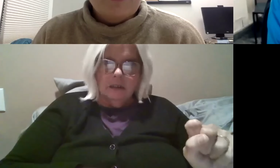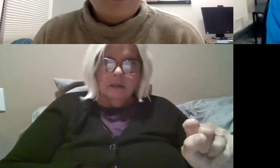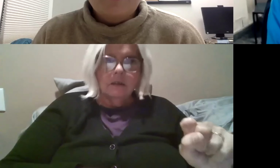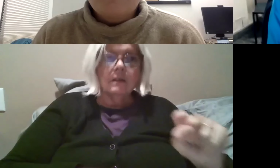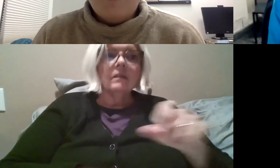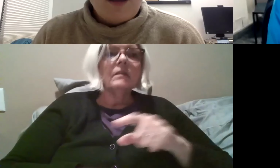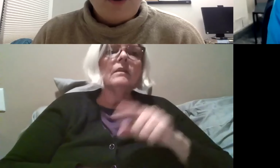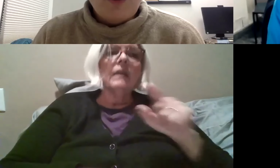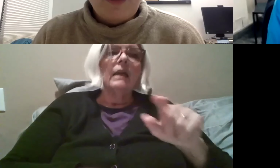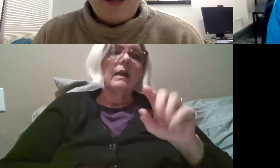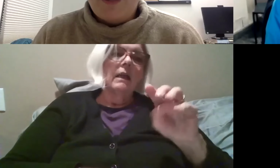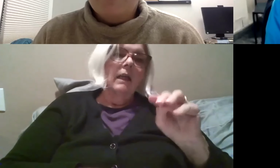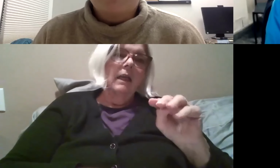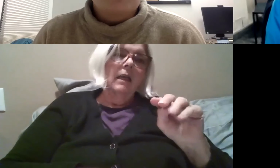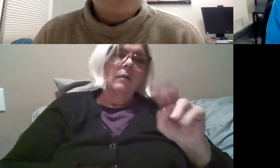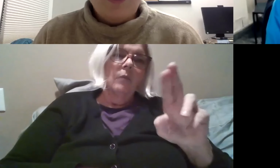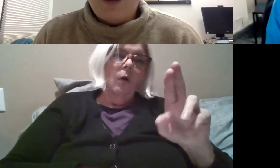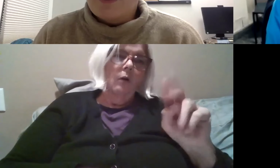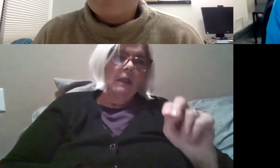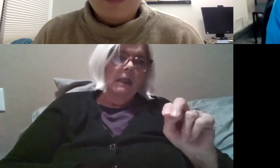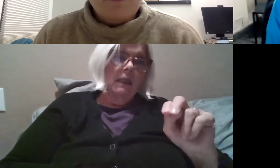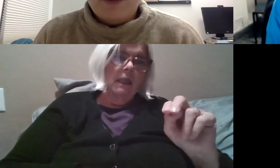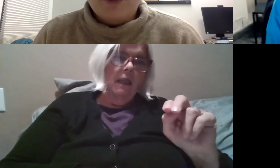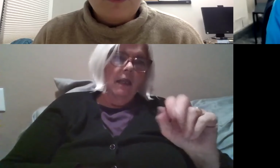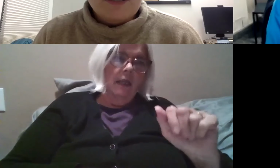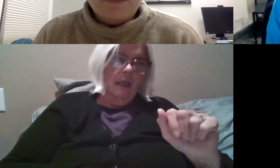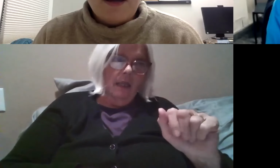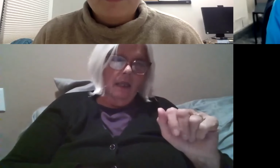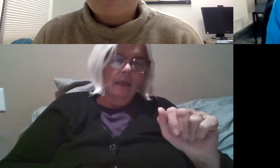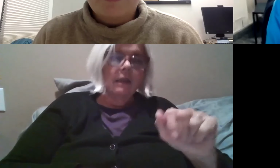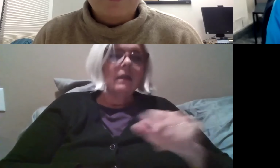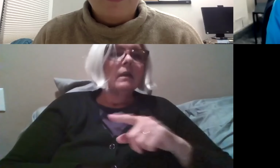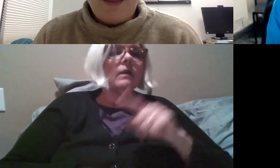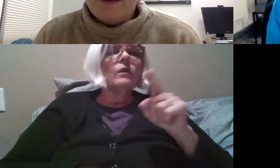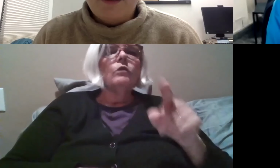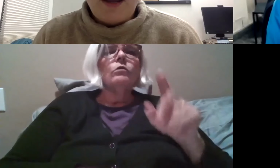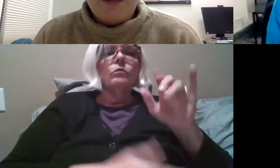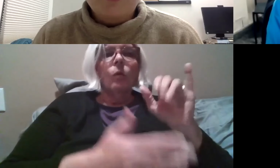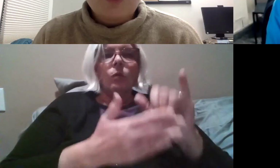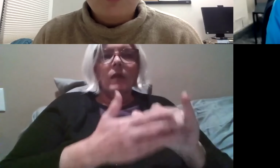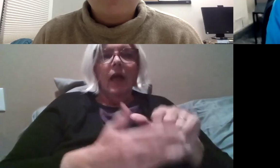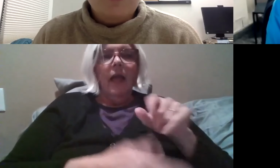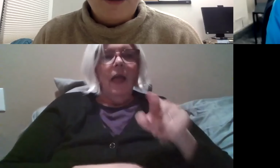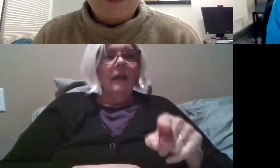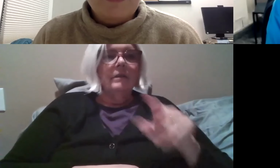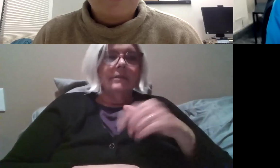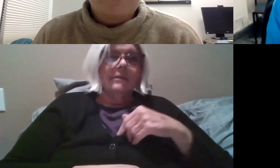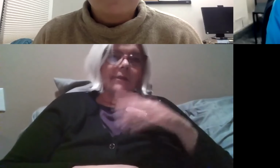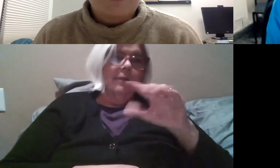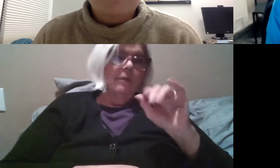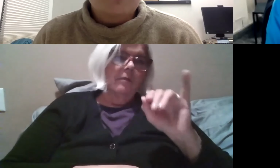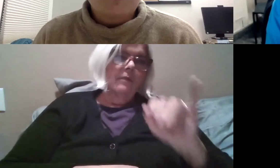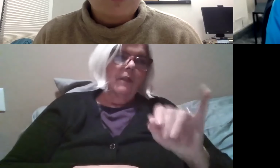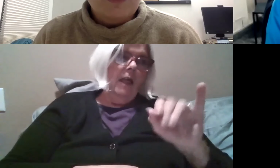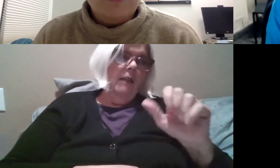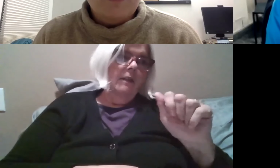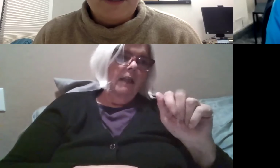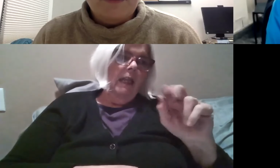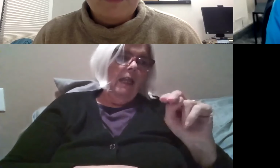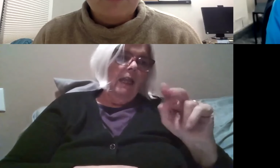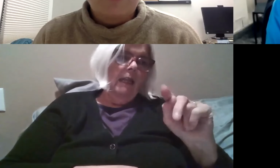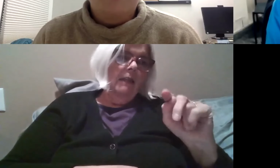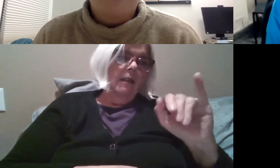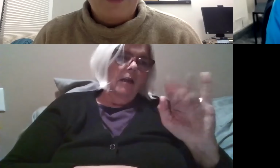attack the mRNA. It would not dampen your response in any way to the vaccine because it has a totally